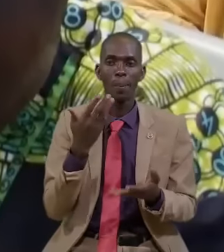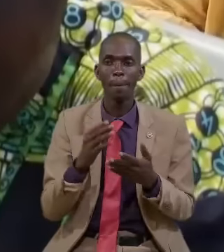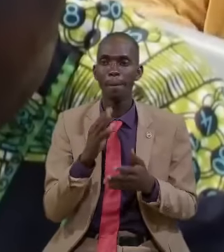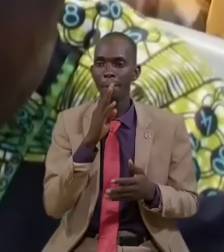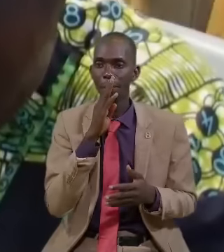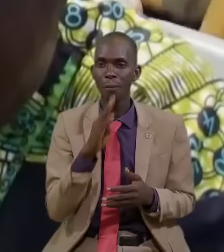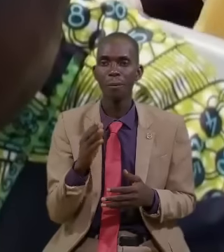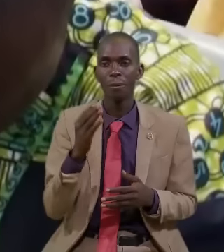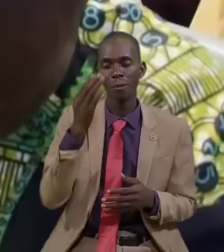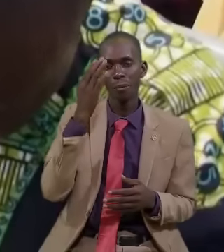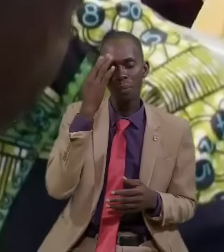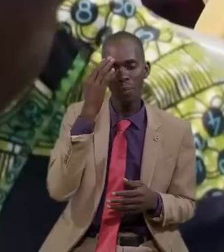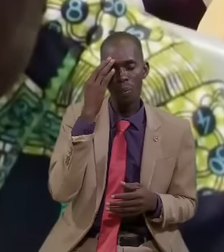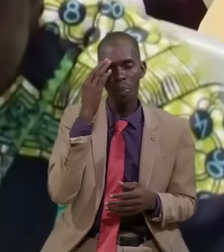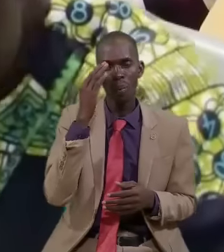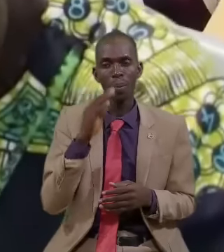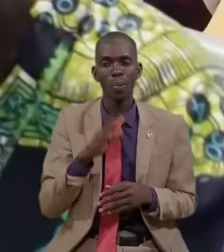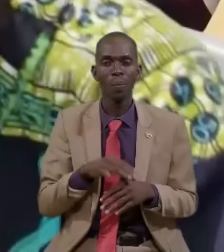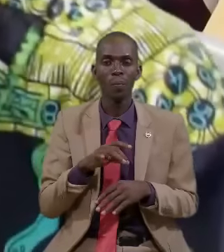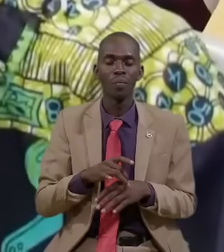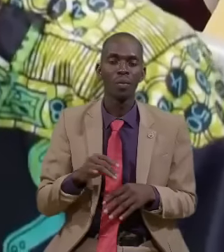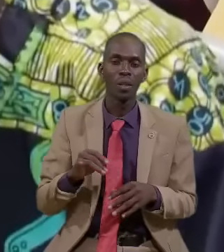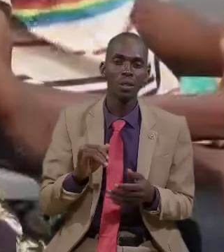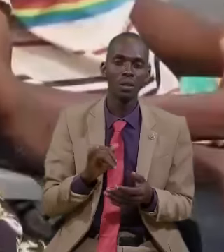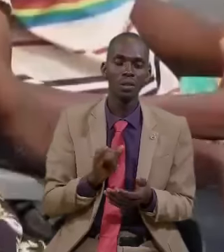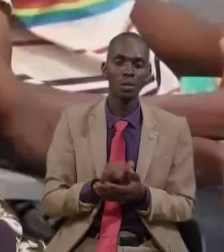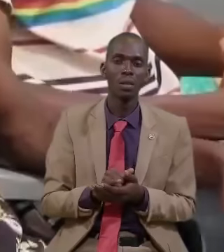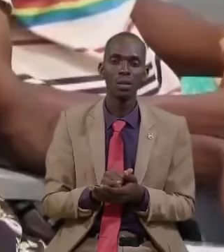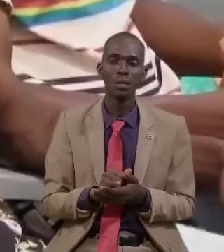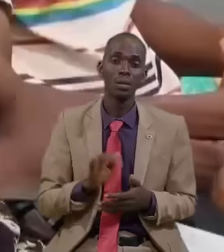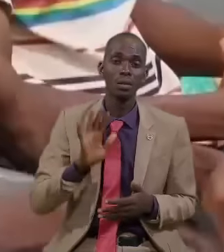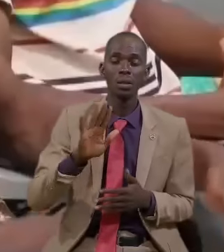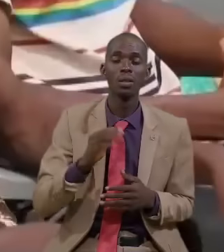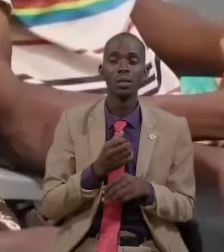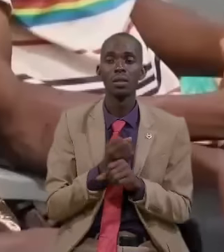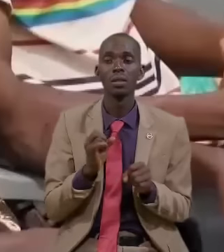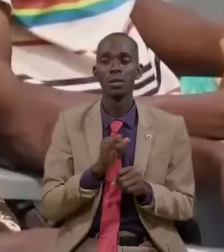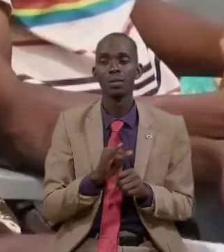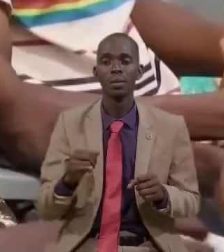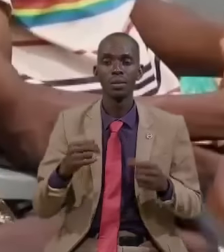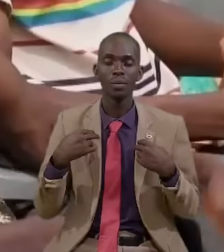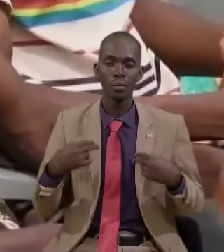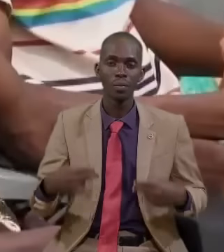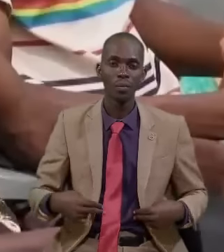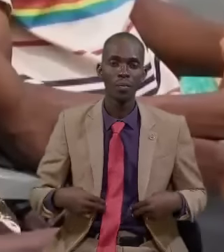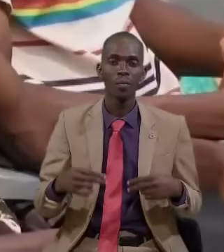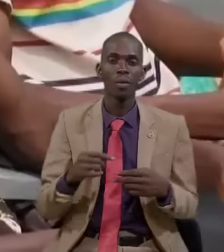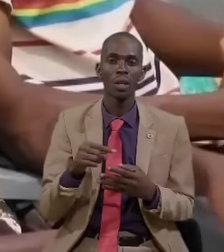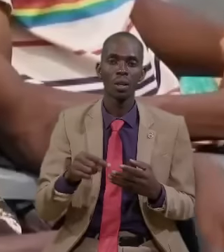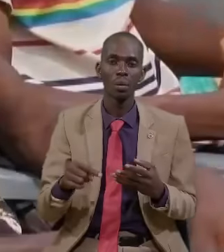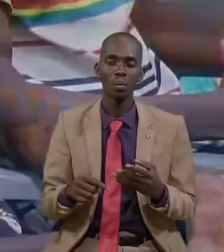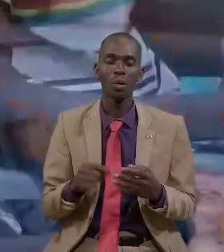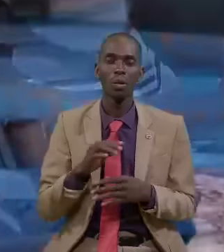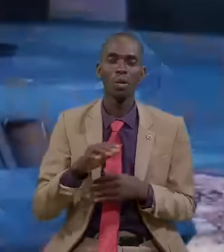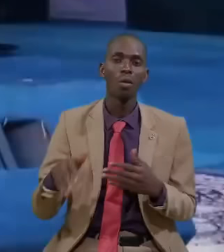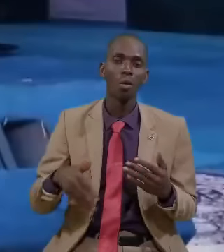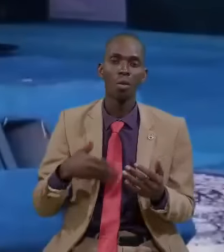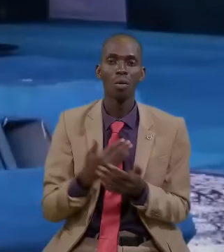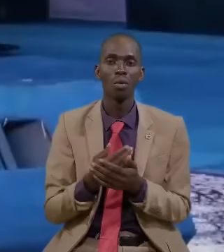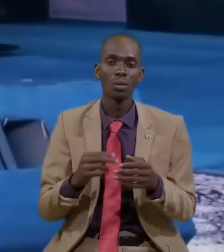thy saving health. Saving health, saving health among all